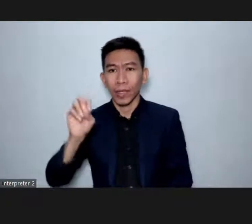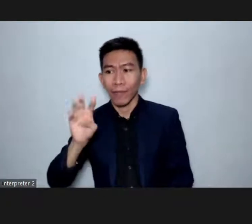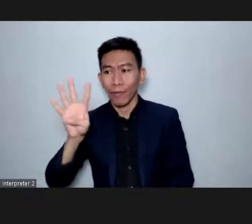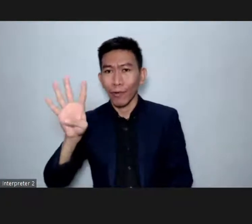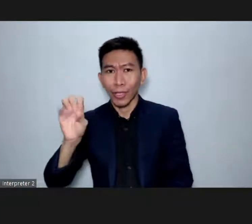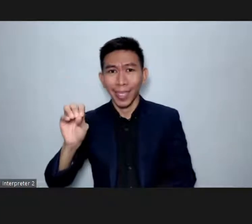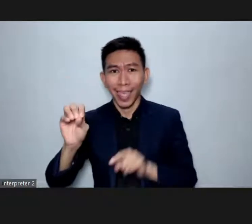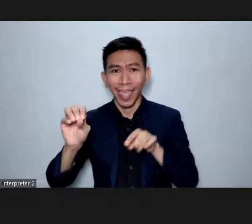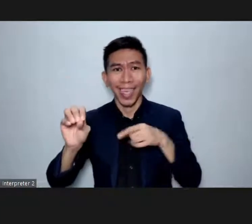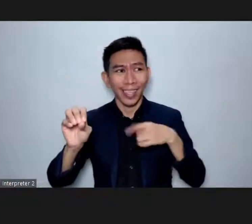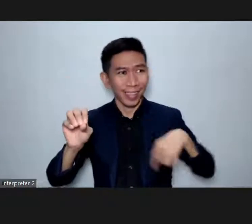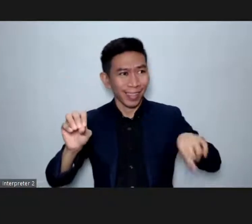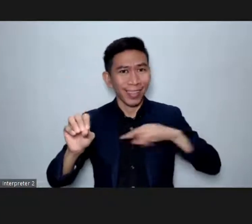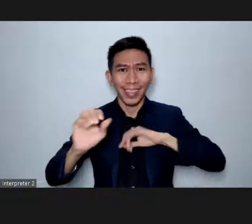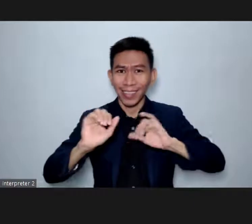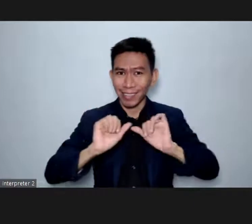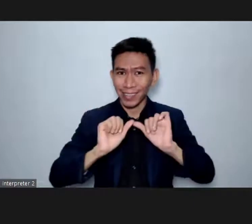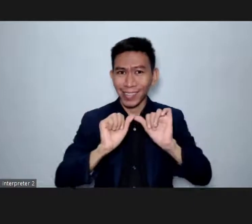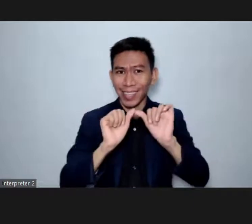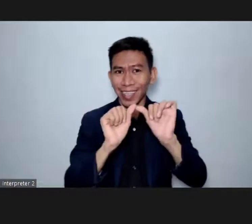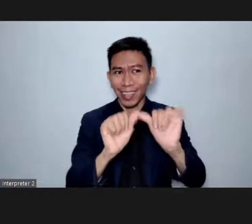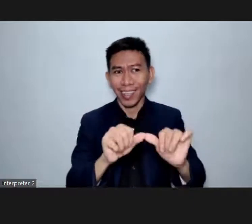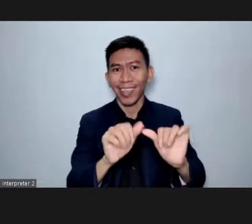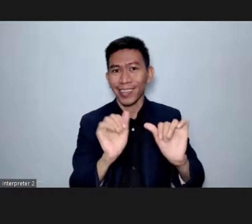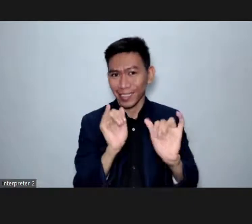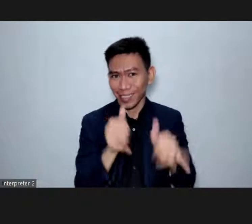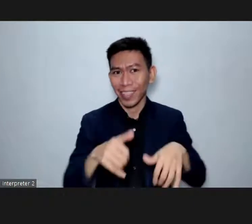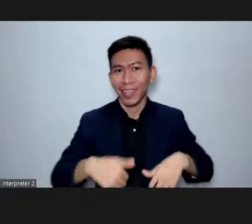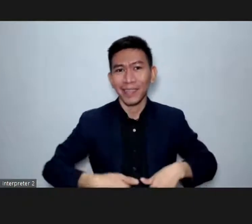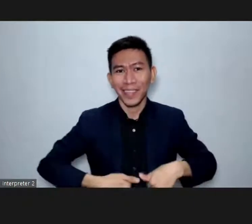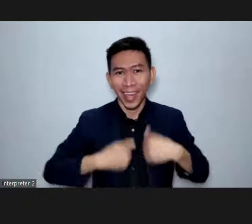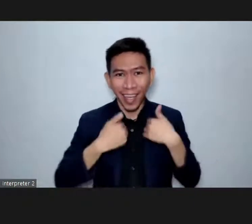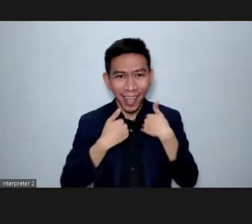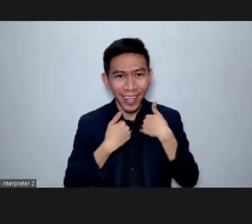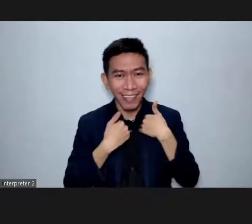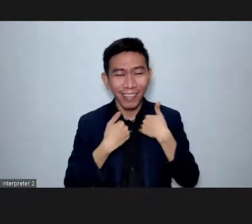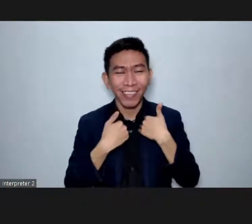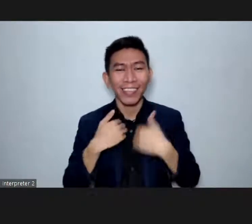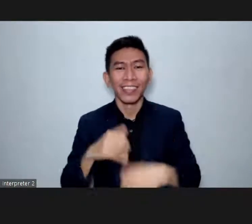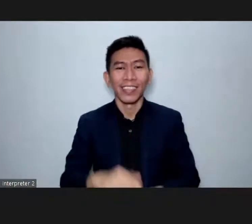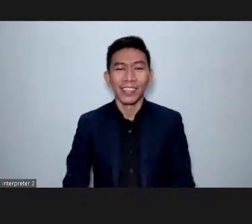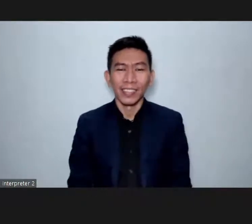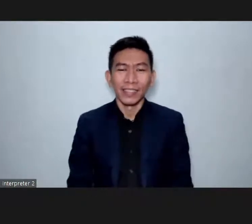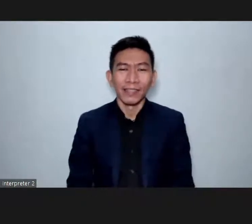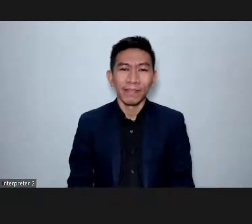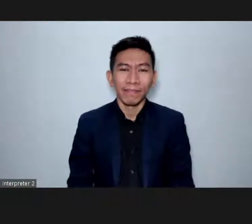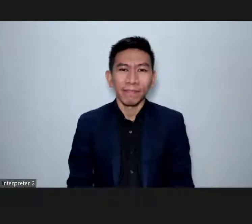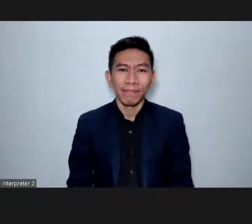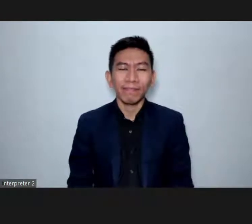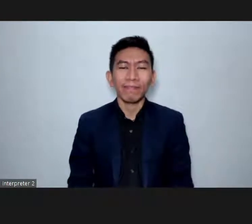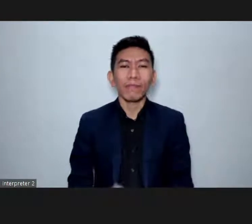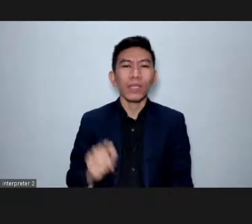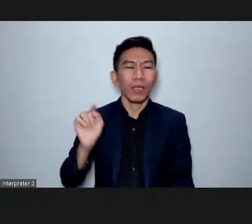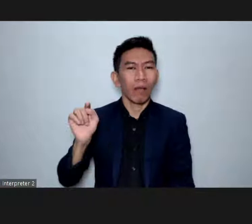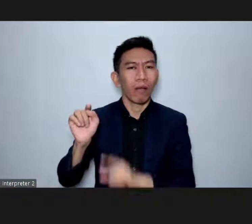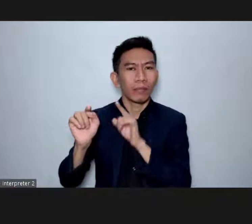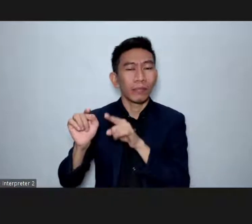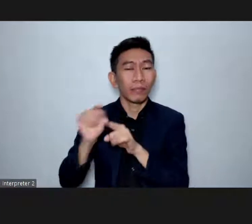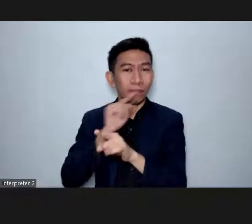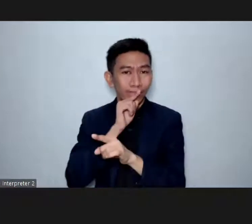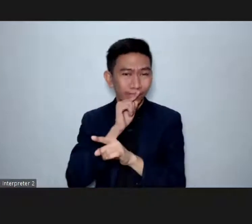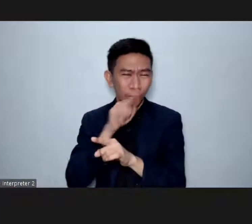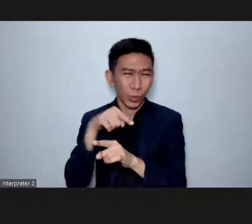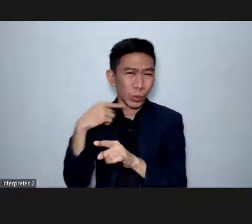lifetime. It's not like a way out, a year ahead. It's within our lifetime, and that is really,